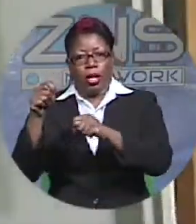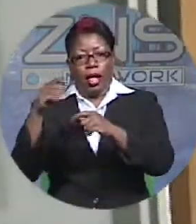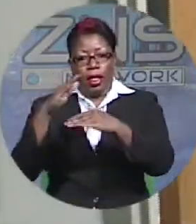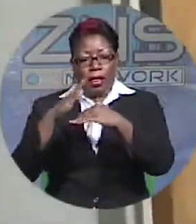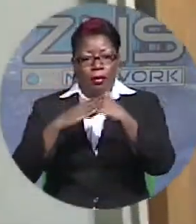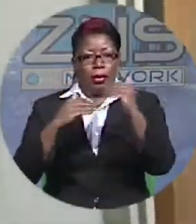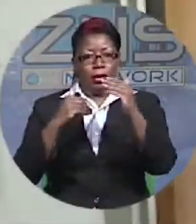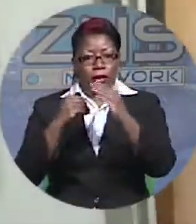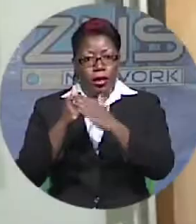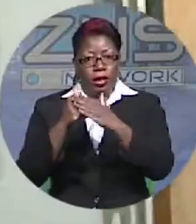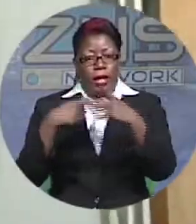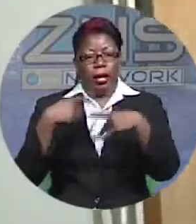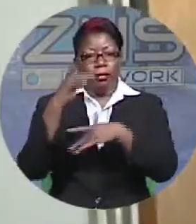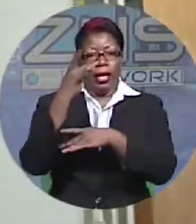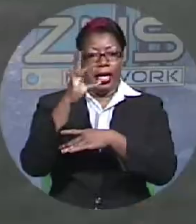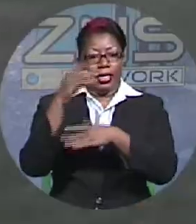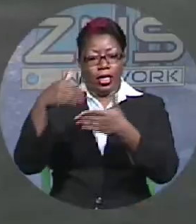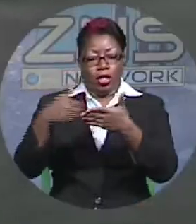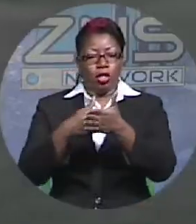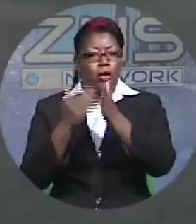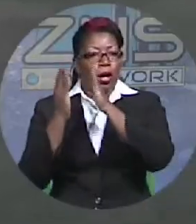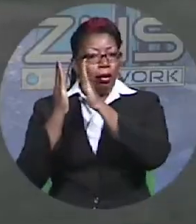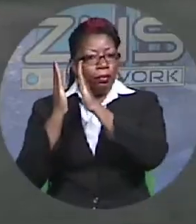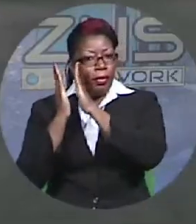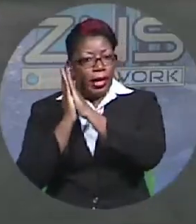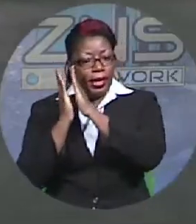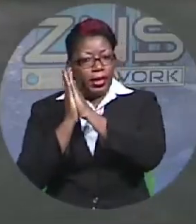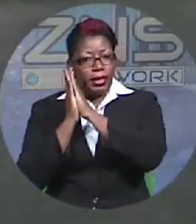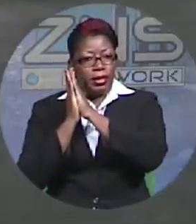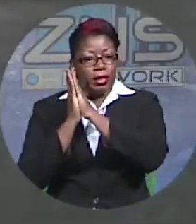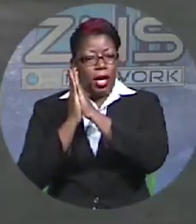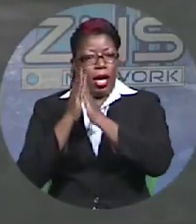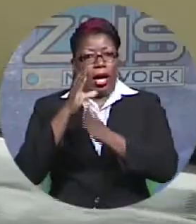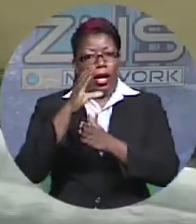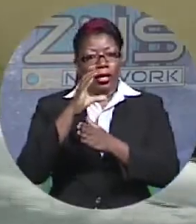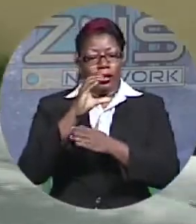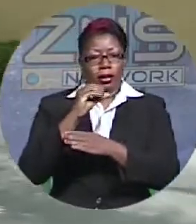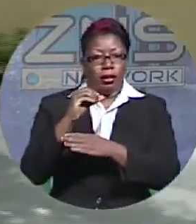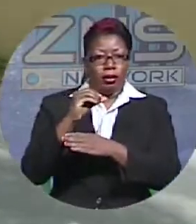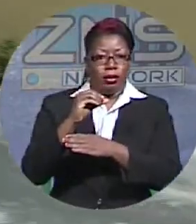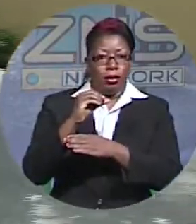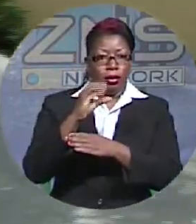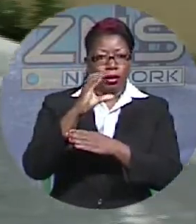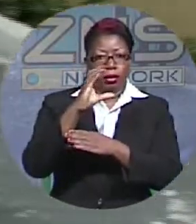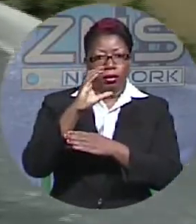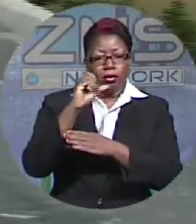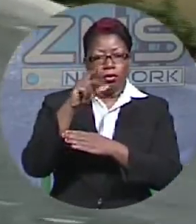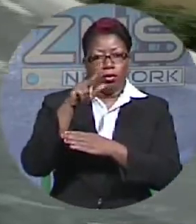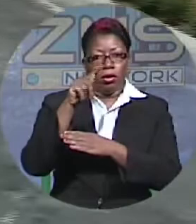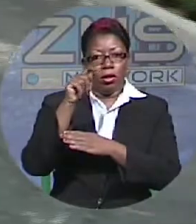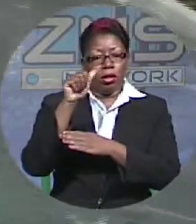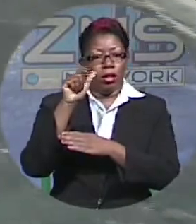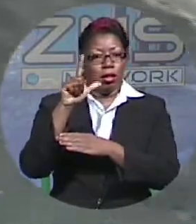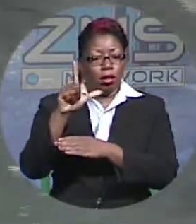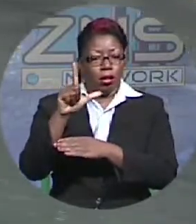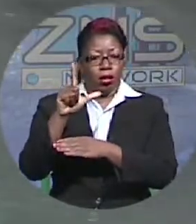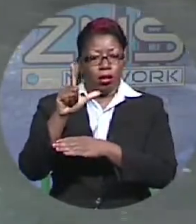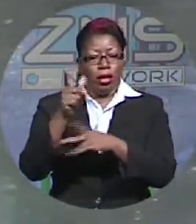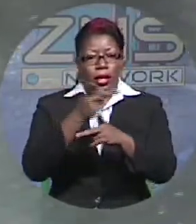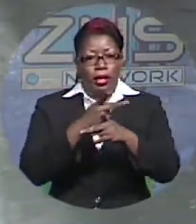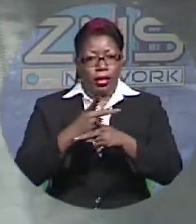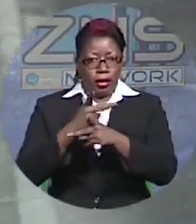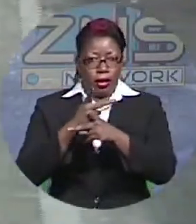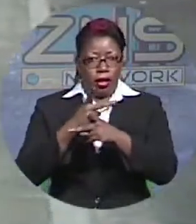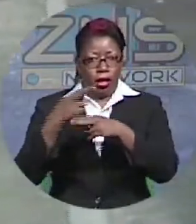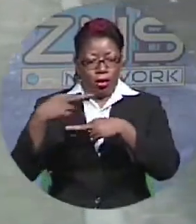consist of 18 recovery beds, 20 intensive care unit rooms, 48 neonatal intensive care beds, a new main entry,